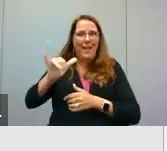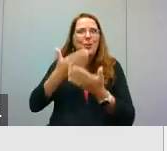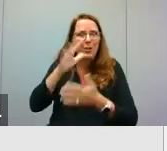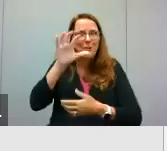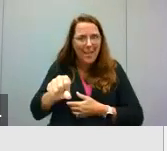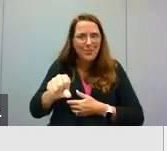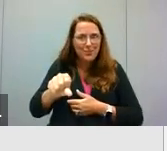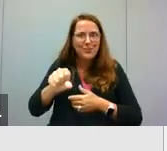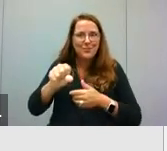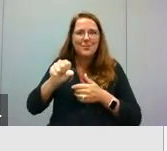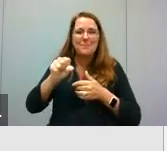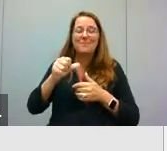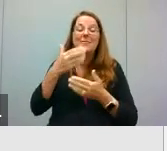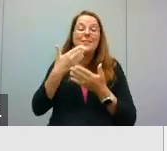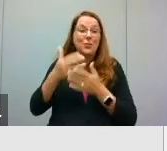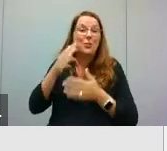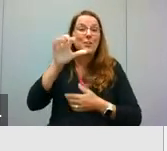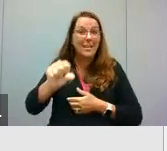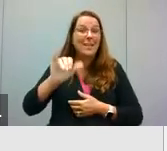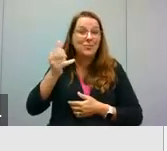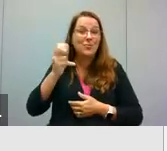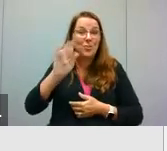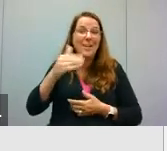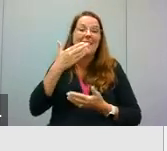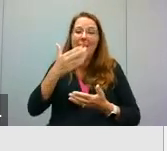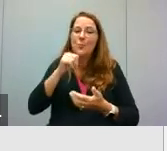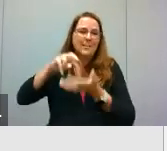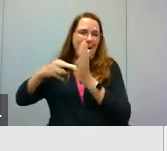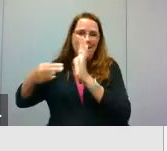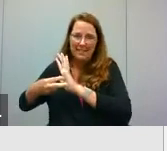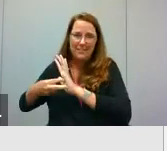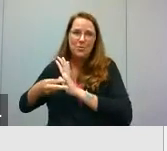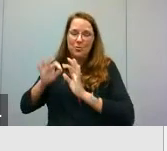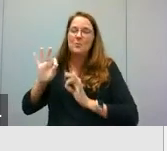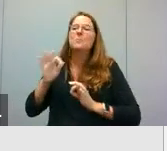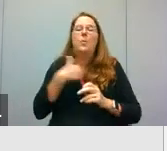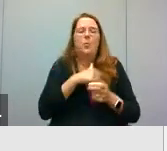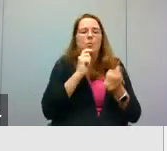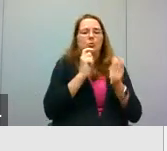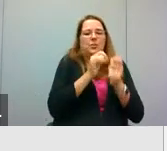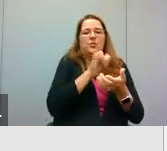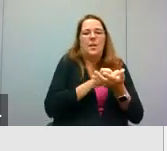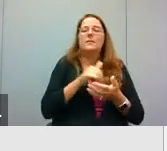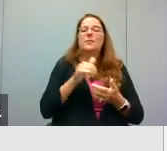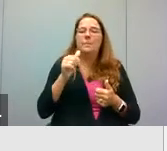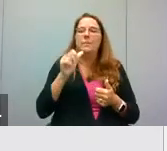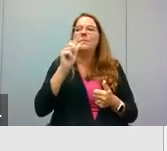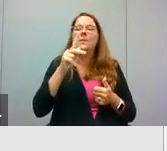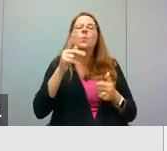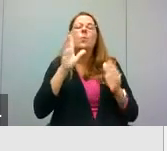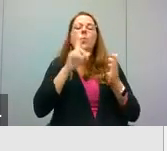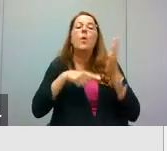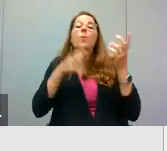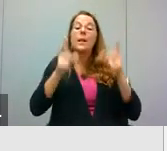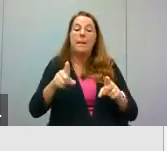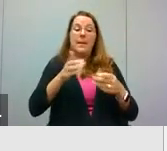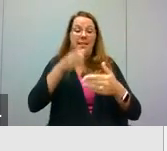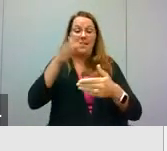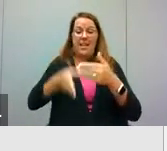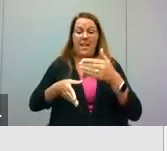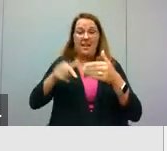make that change. We're right now making that change. And what will happen is at the end of this